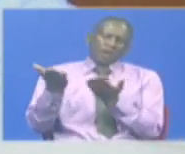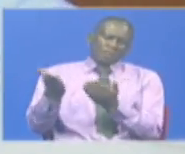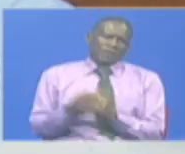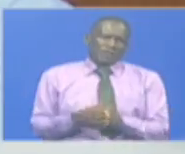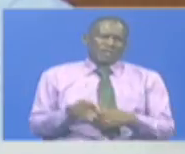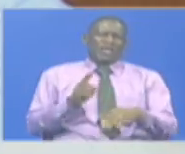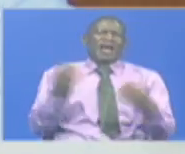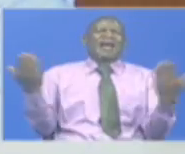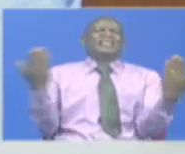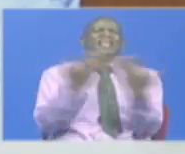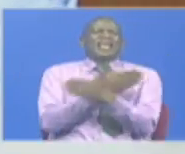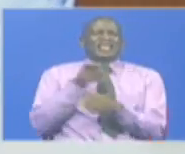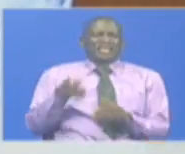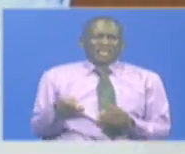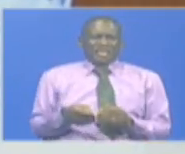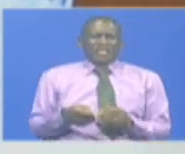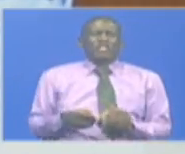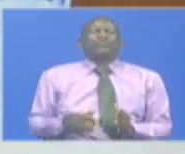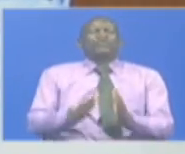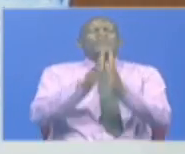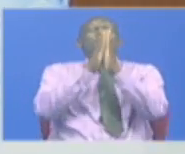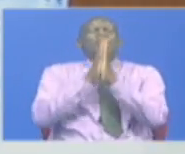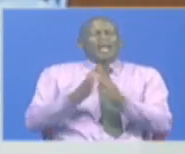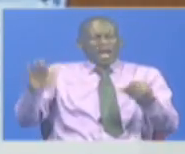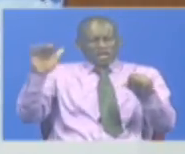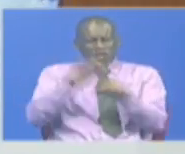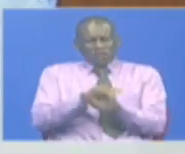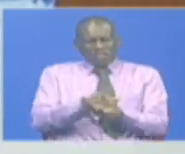usiku hapa nafikiri we are the prayer warriors in this house.